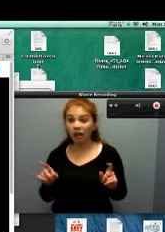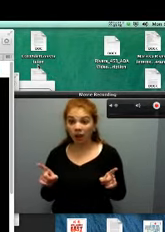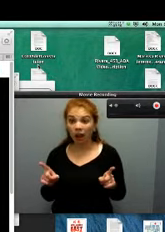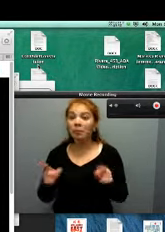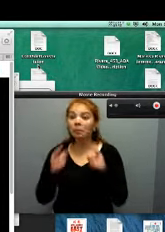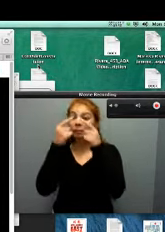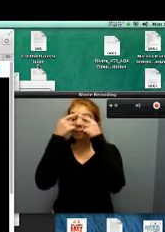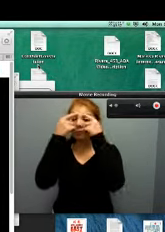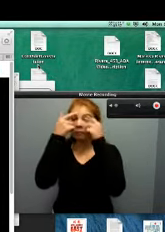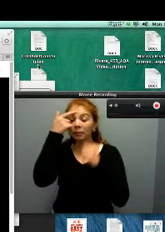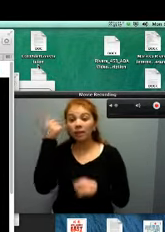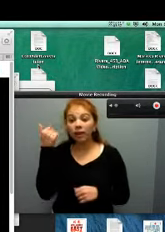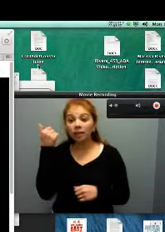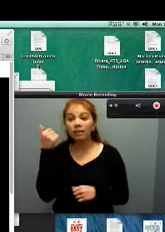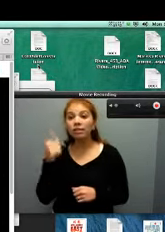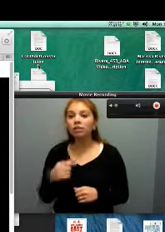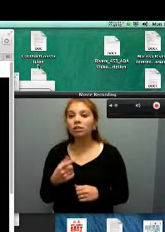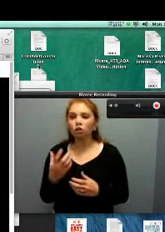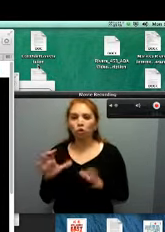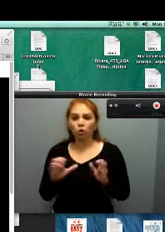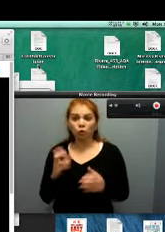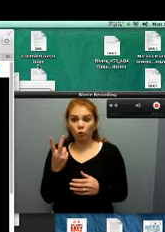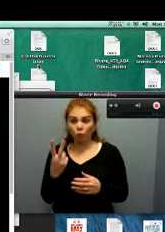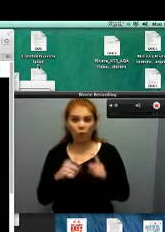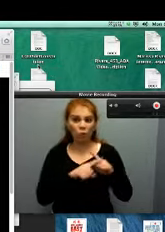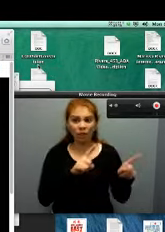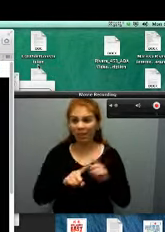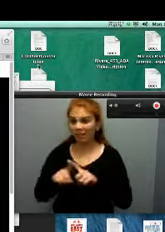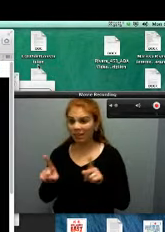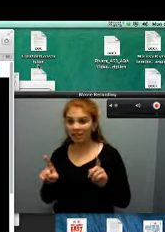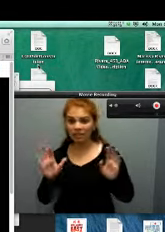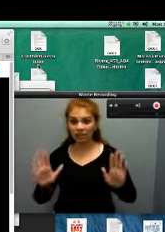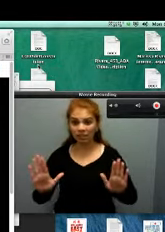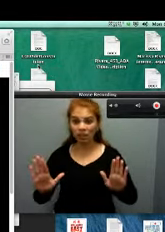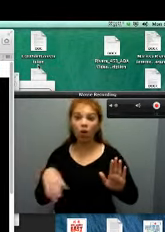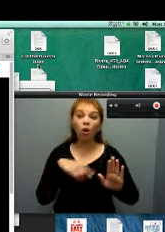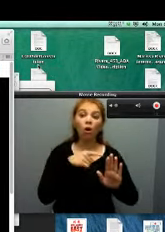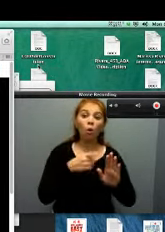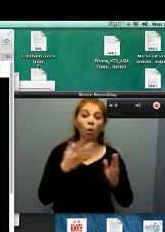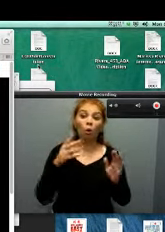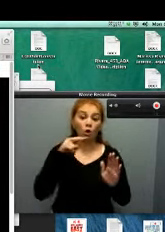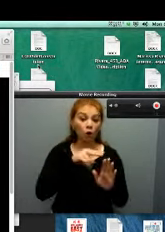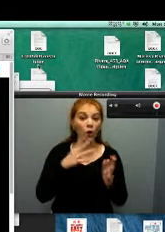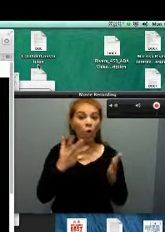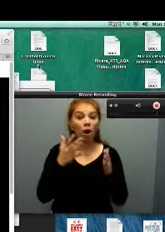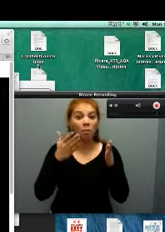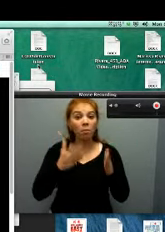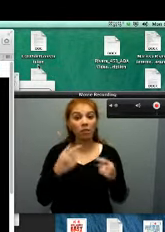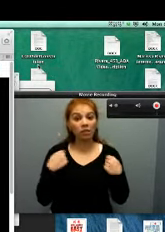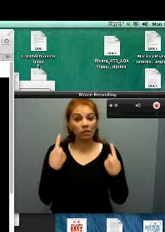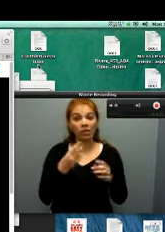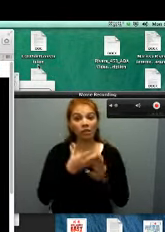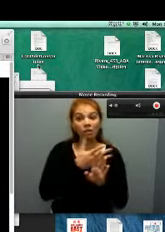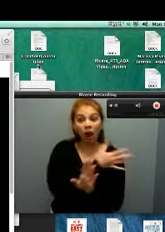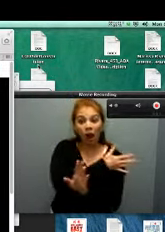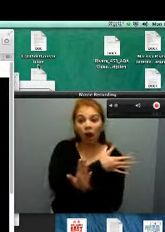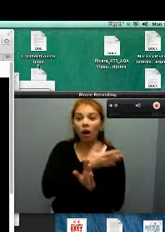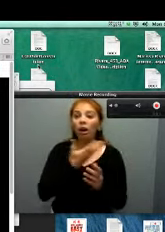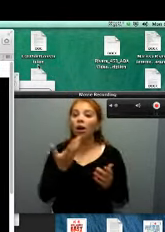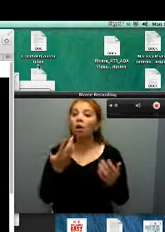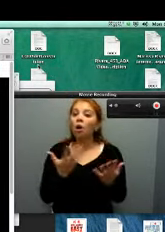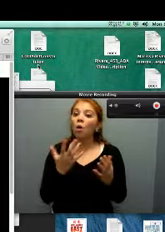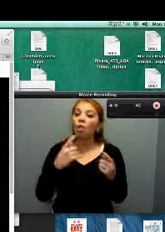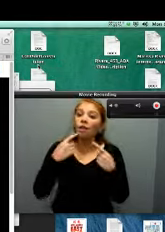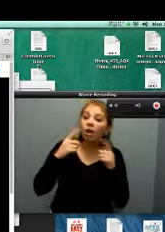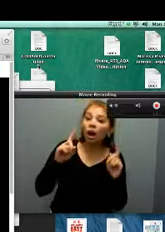because you're doing two things. You're looking at what a person's done, what they've accomplished,